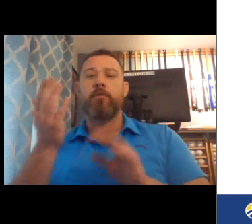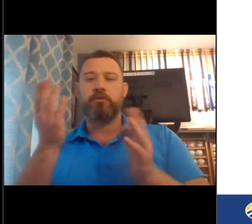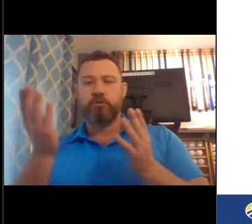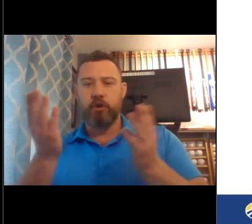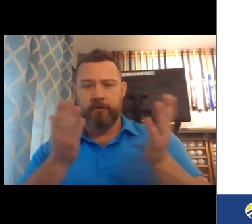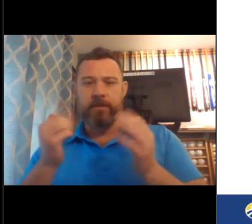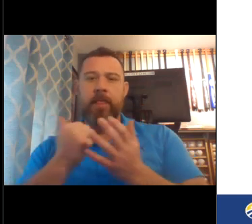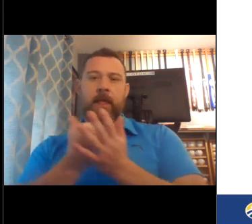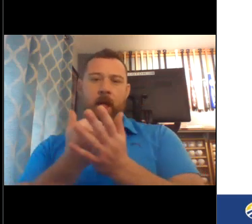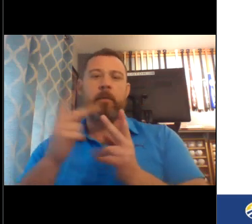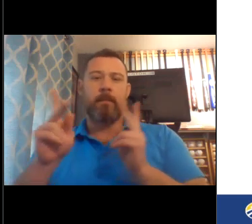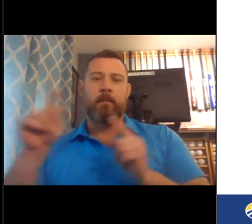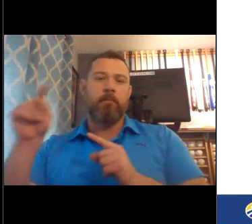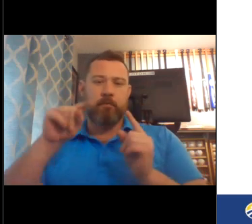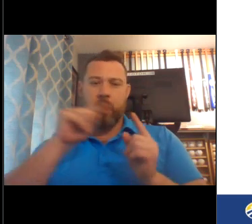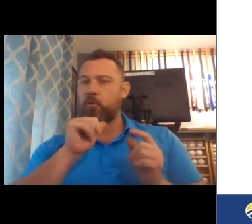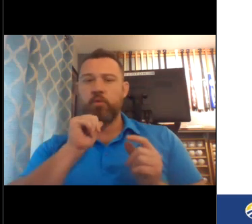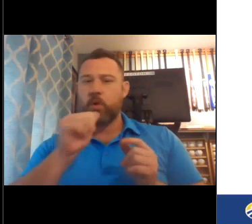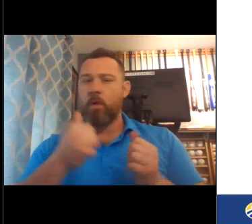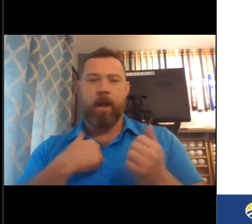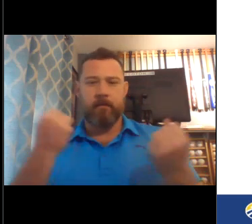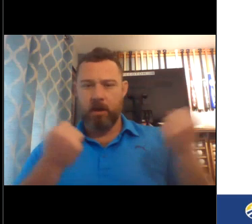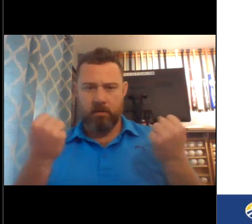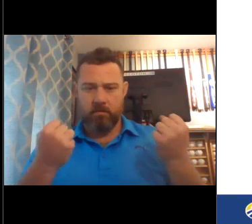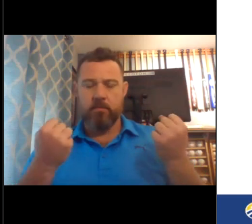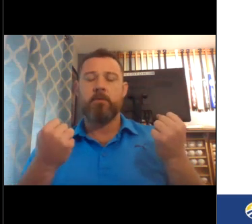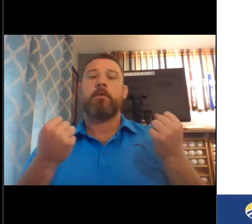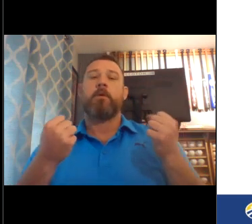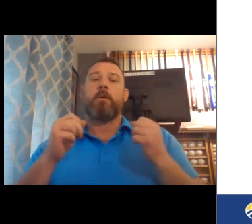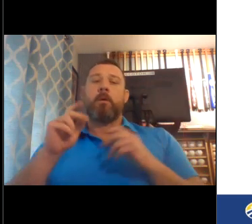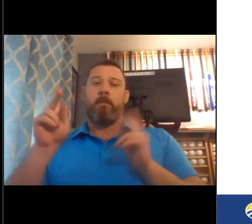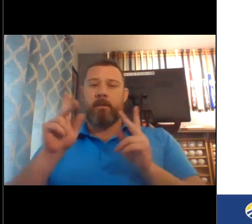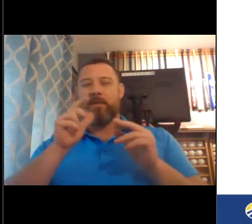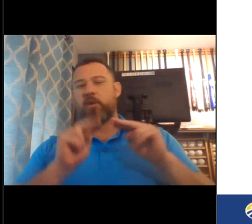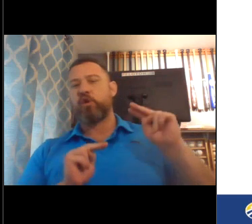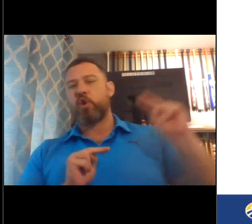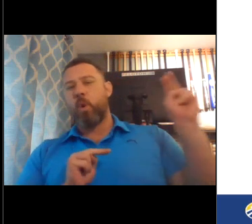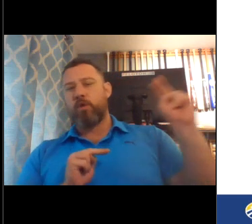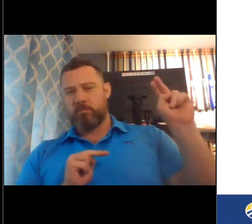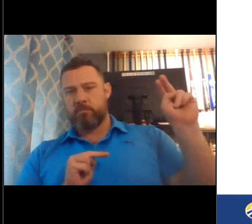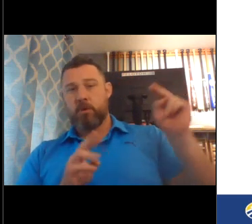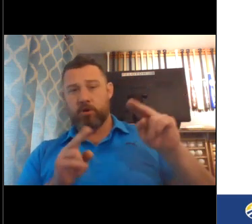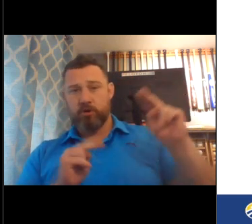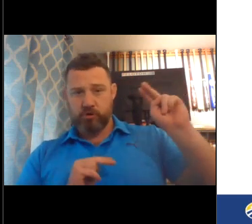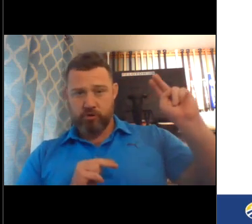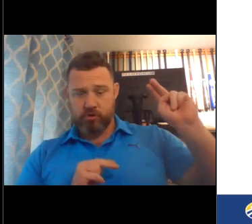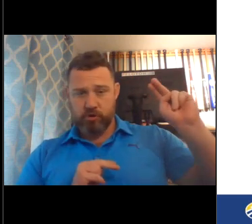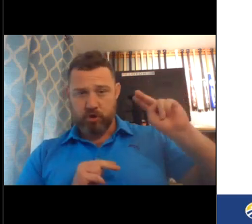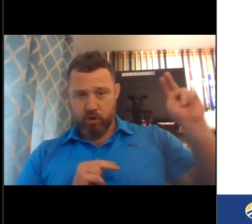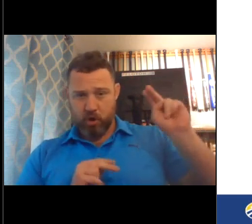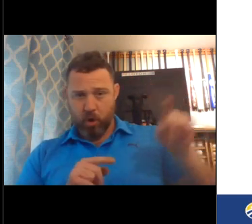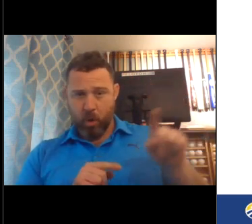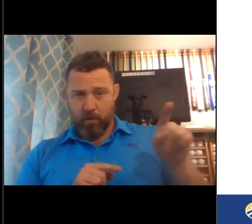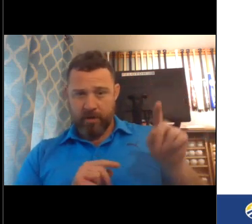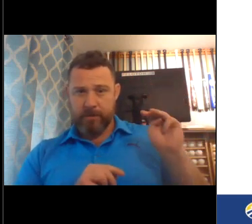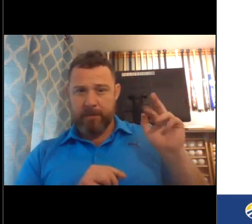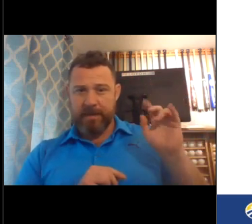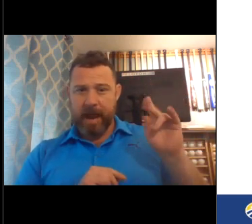around without a vehicle. And similarly in the northern side. The northern side there is Madera